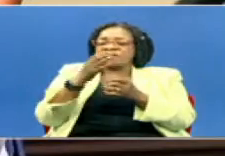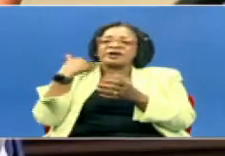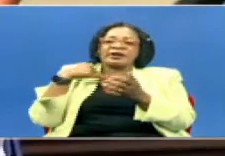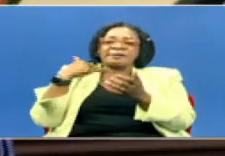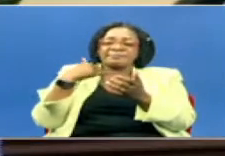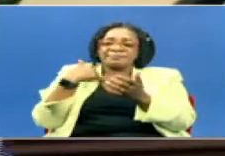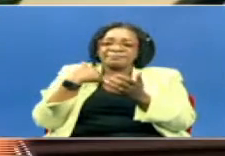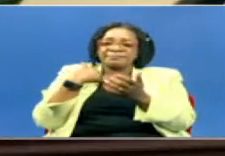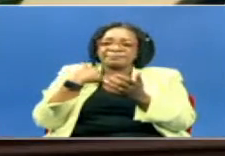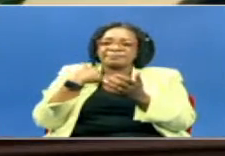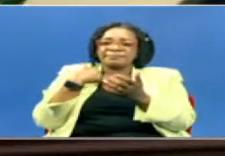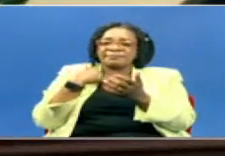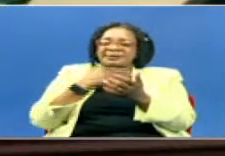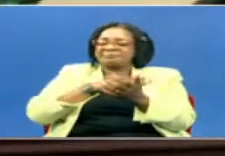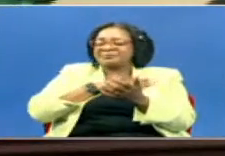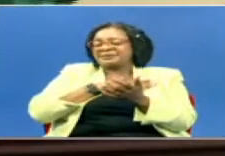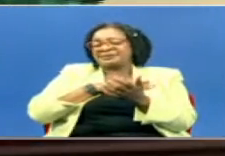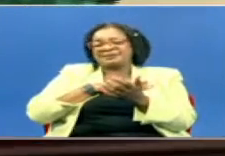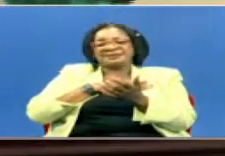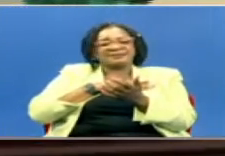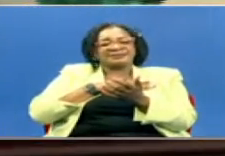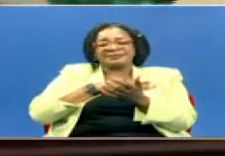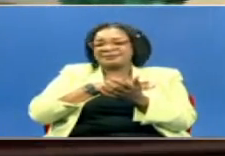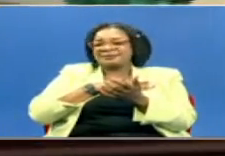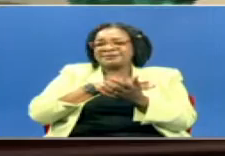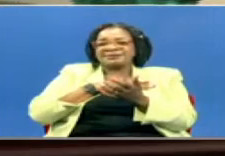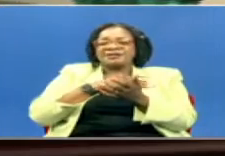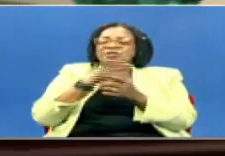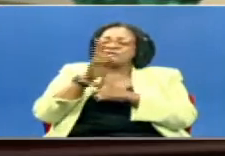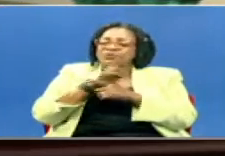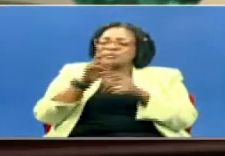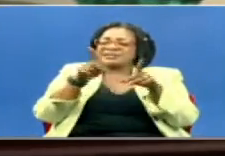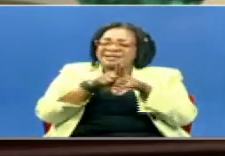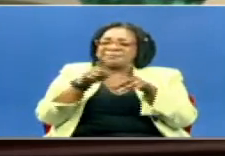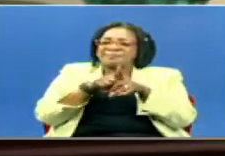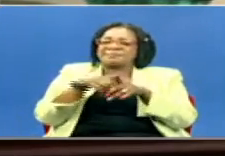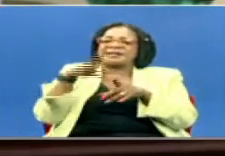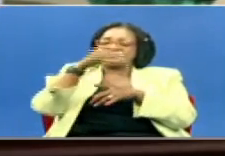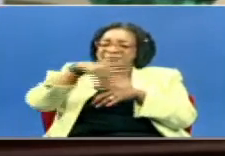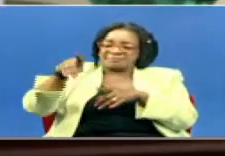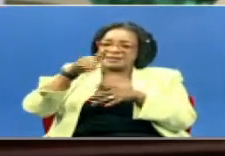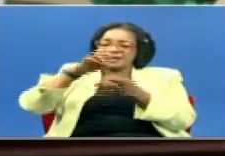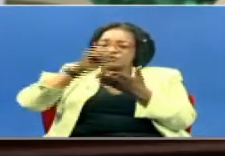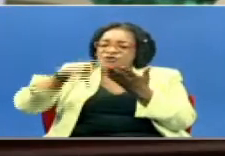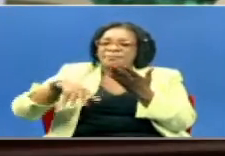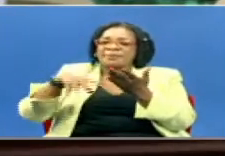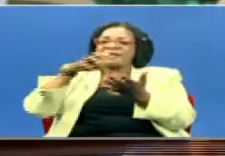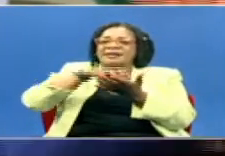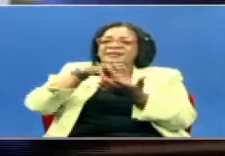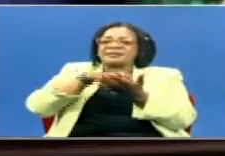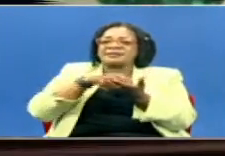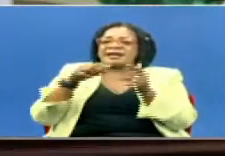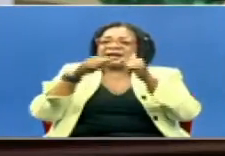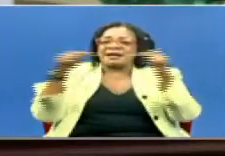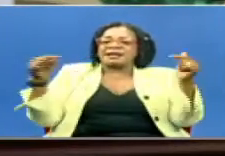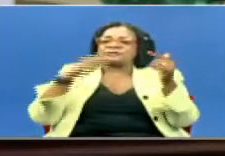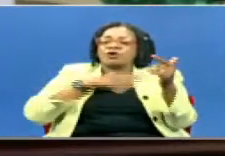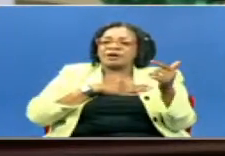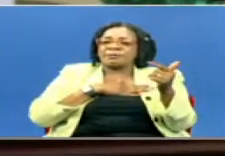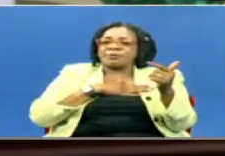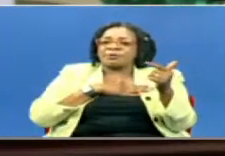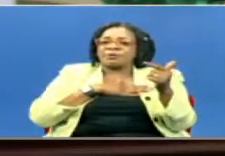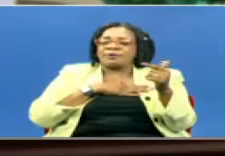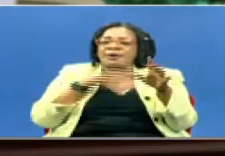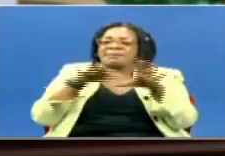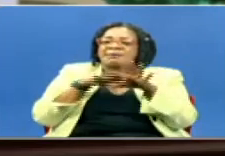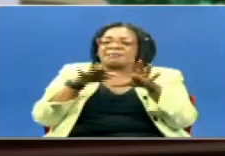right? Please, move with the same haste, DPP, and drop the case against Honorable Member